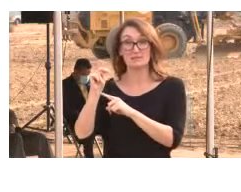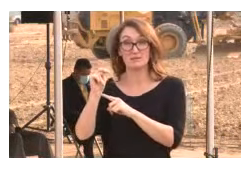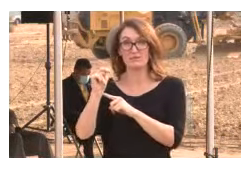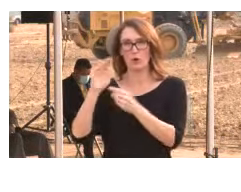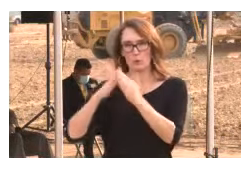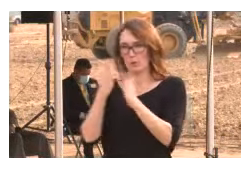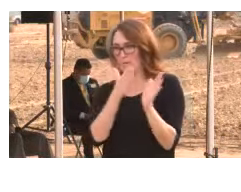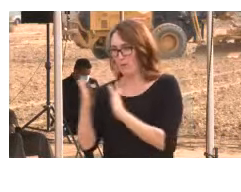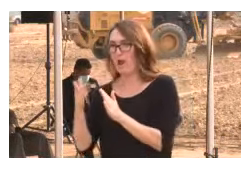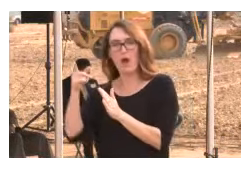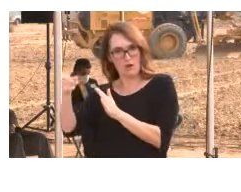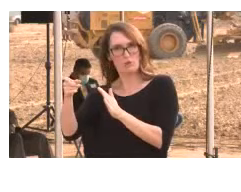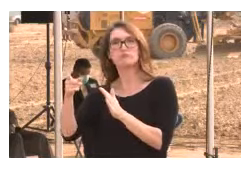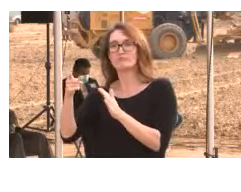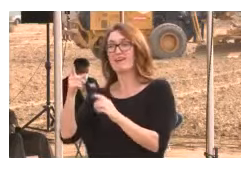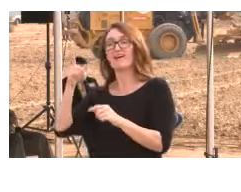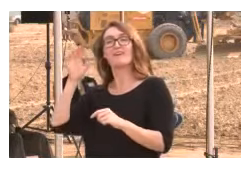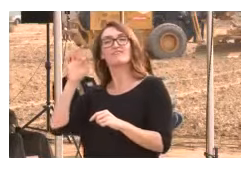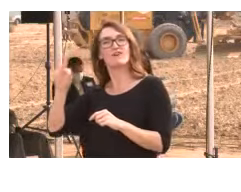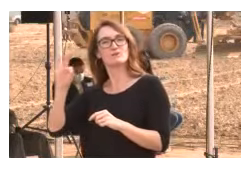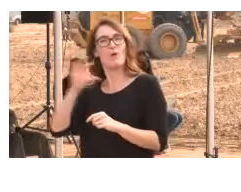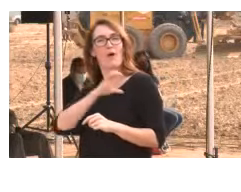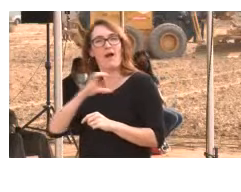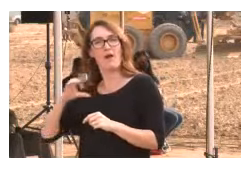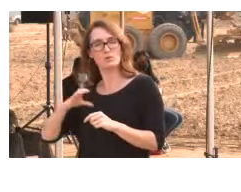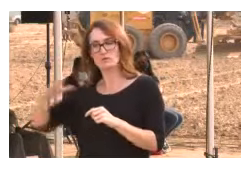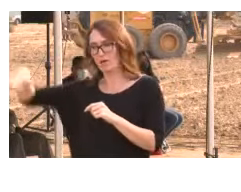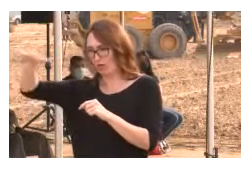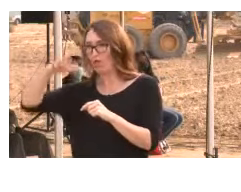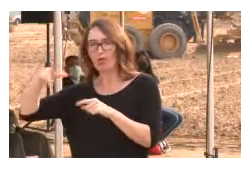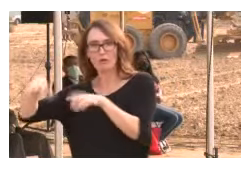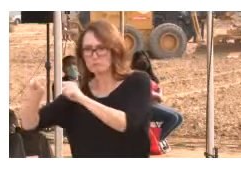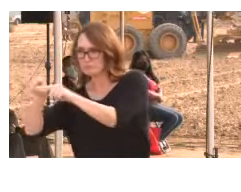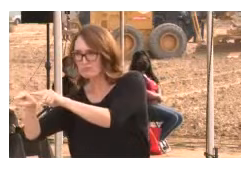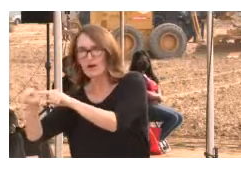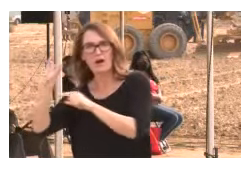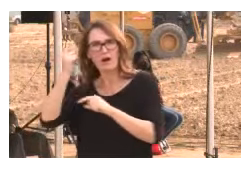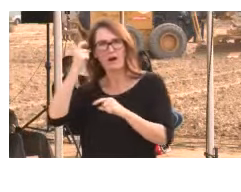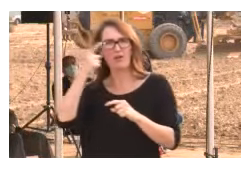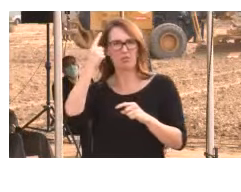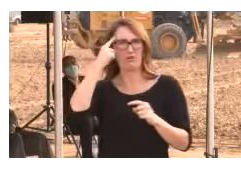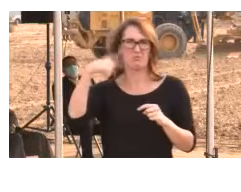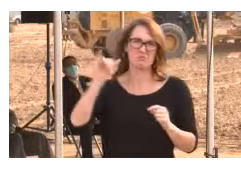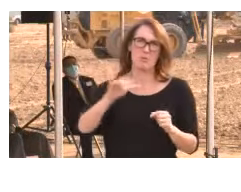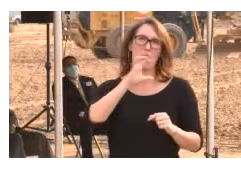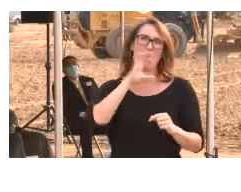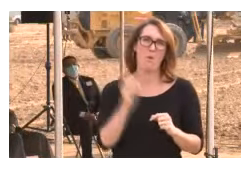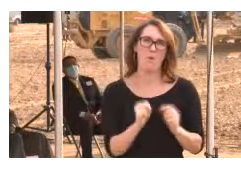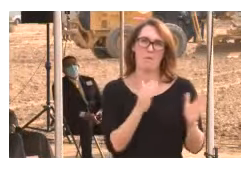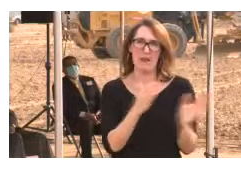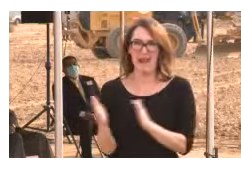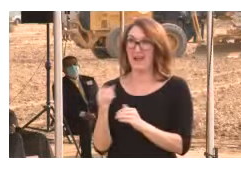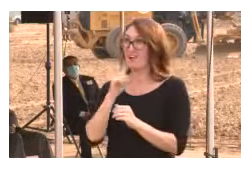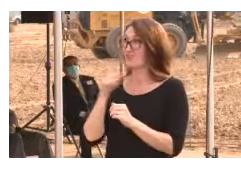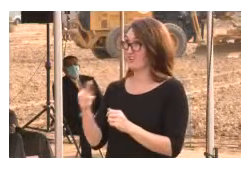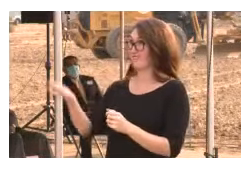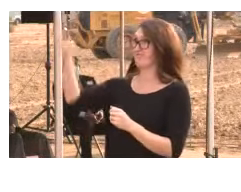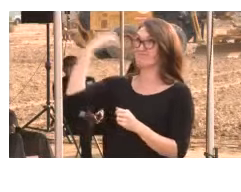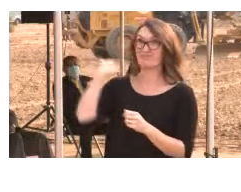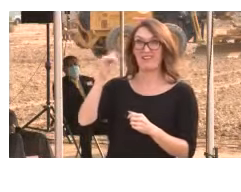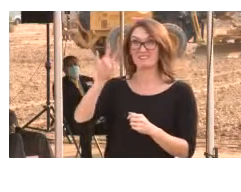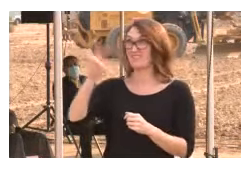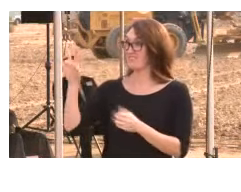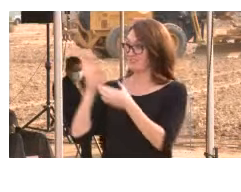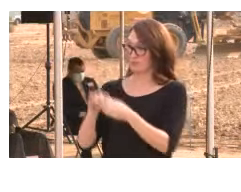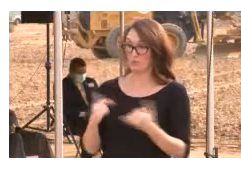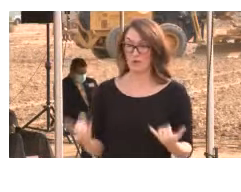was adopted by the Fresno City Council. Some of you may think, well, that's an old plan. It doesn't have much prevalence today. You'd